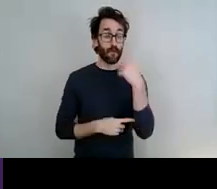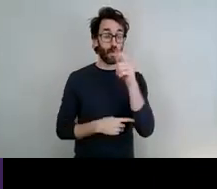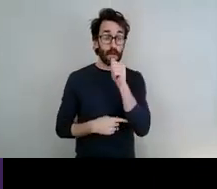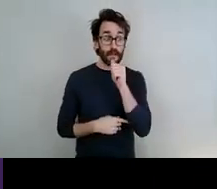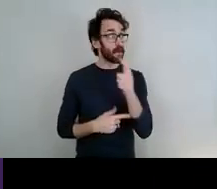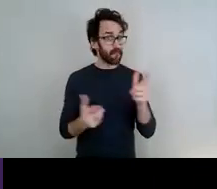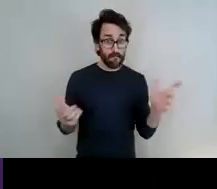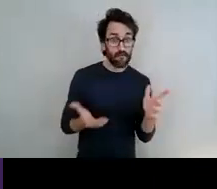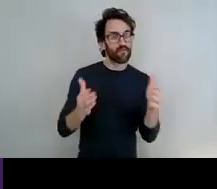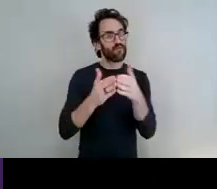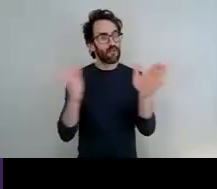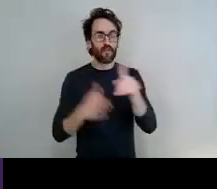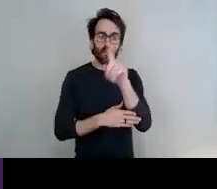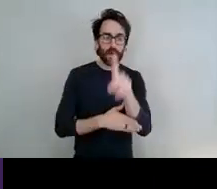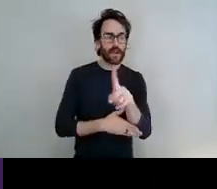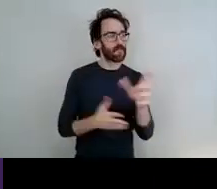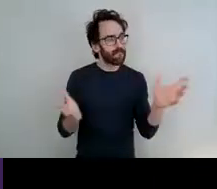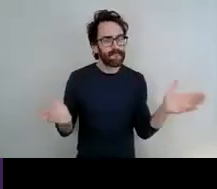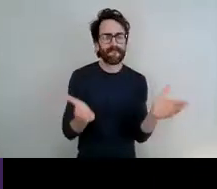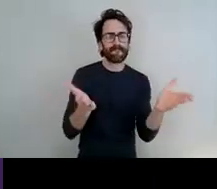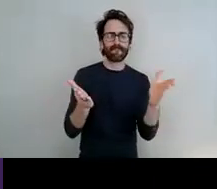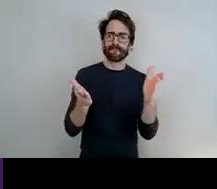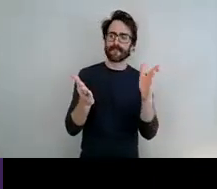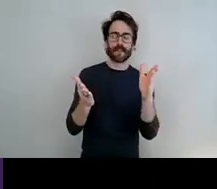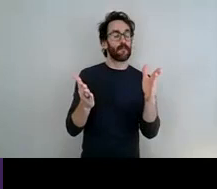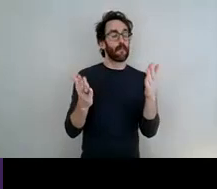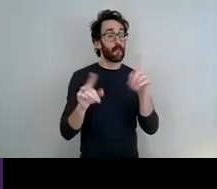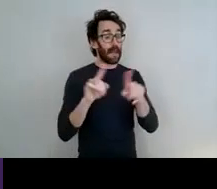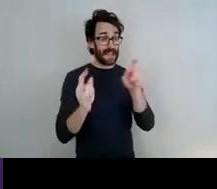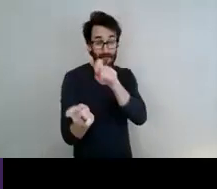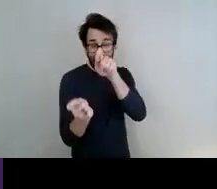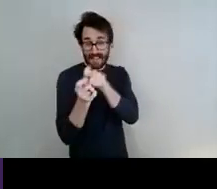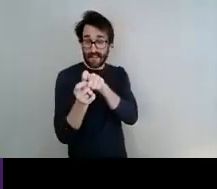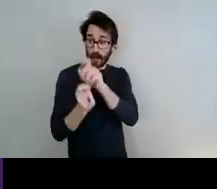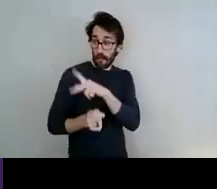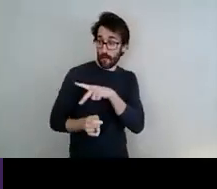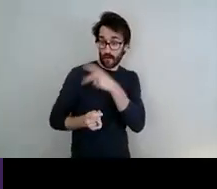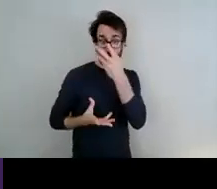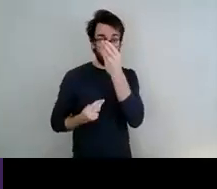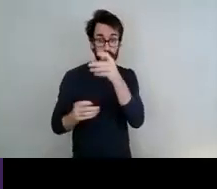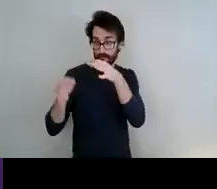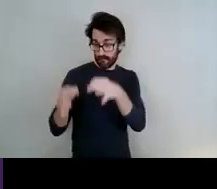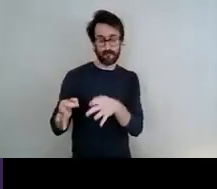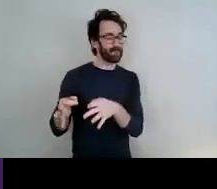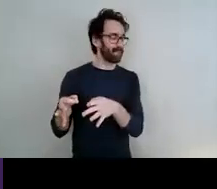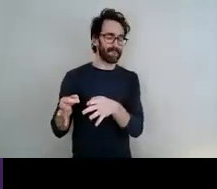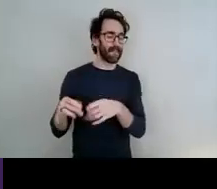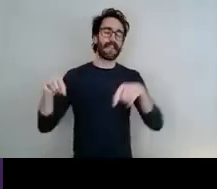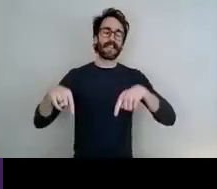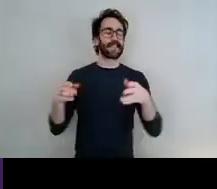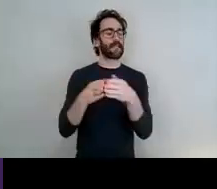and circumstances, but not maybe identifying certain specifics. Just as I indicated, this is a public forum. It will